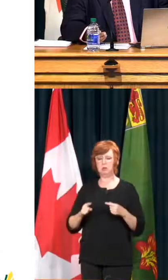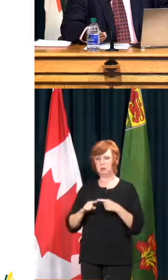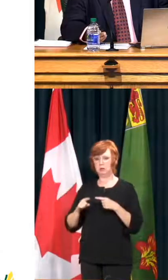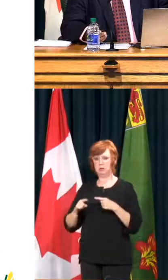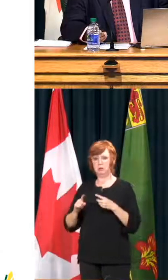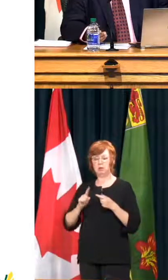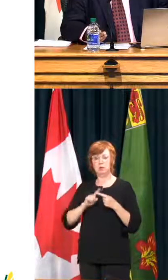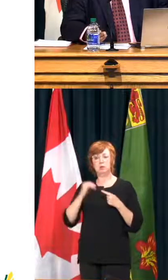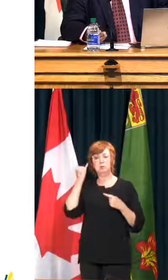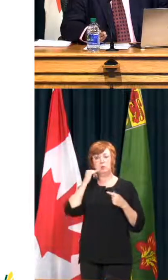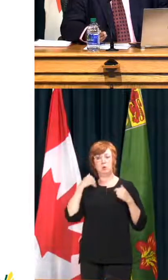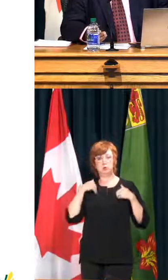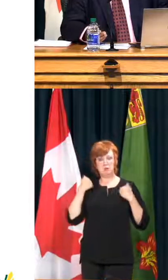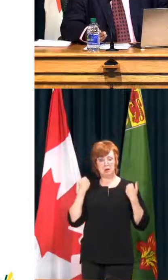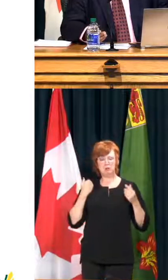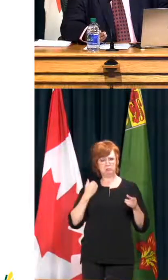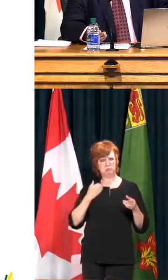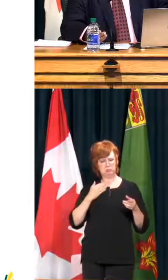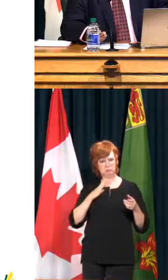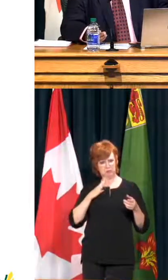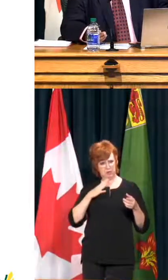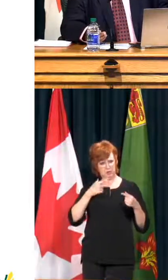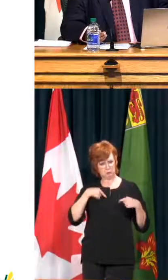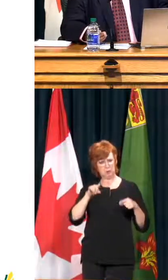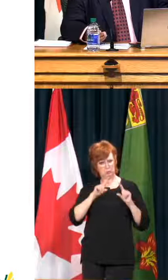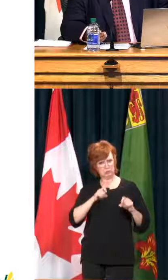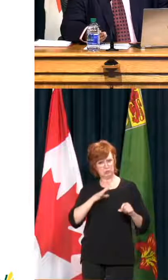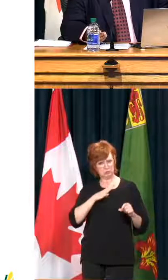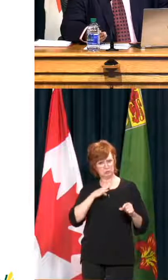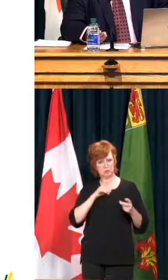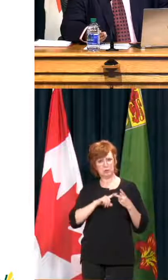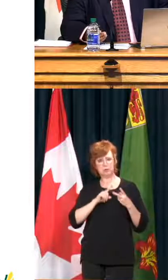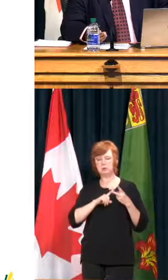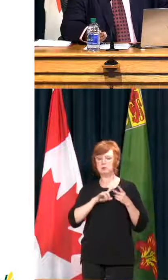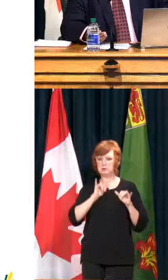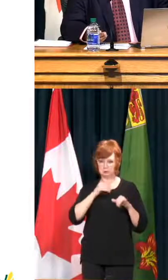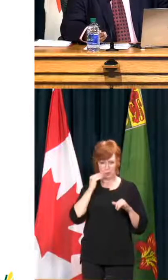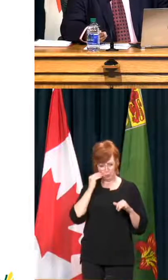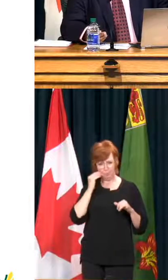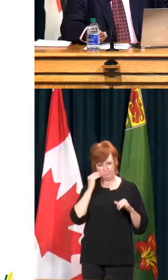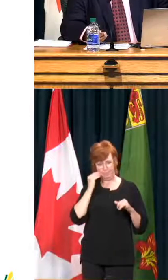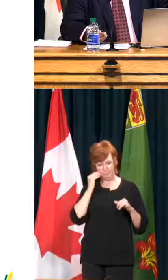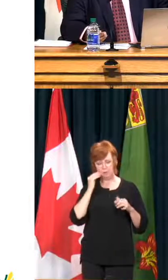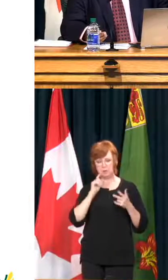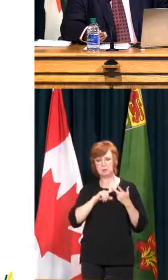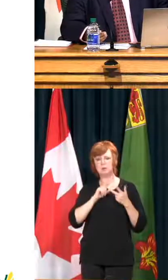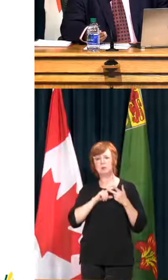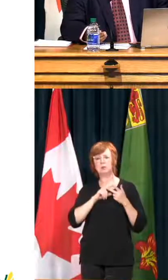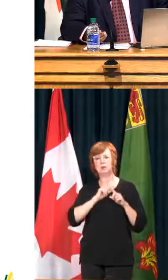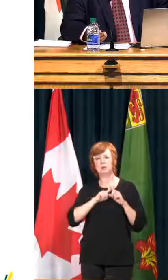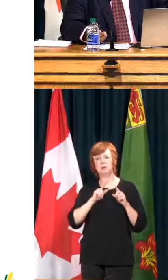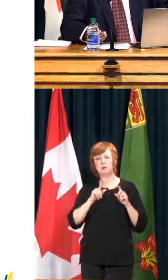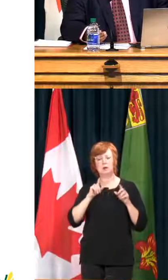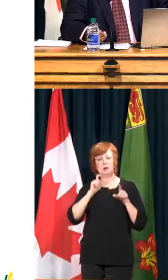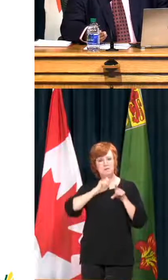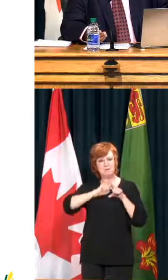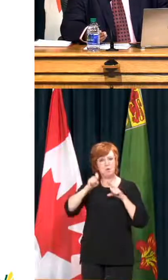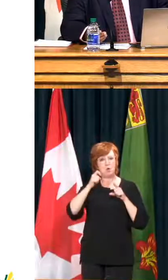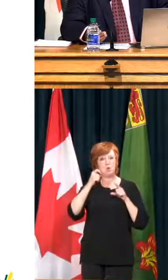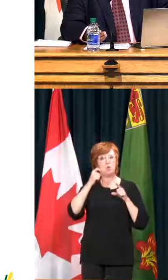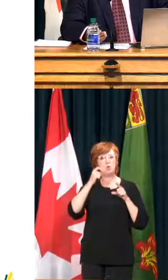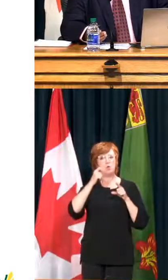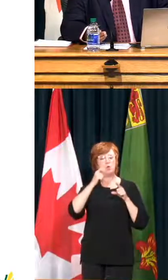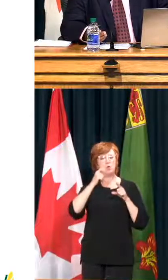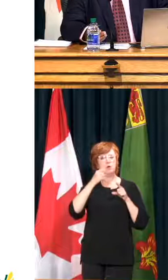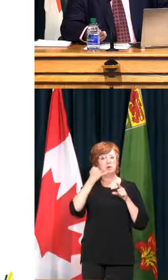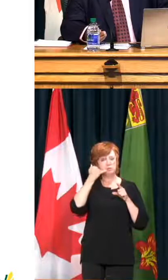unwell, stay home, seek testing, because, again, it's important to inform what you should do, and it's important to inform if you have close contacts what they